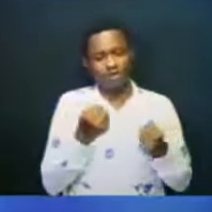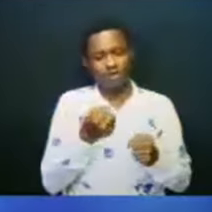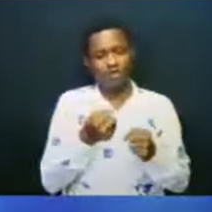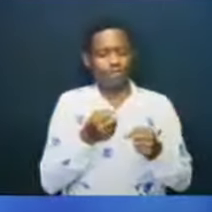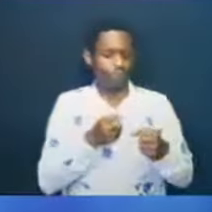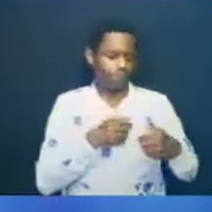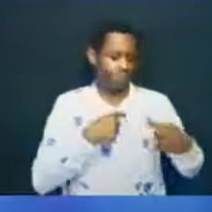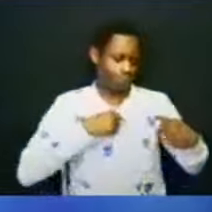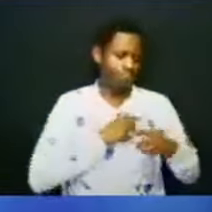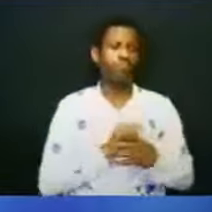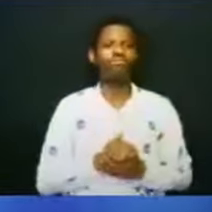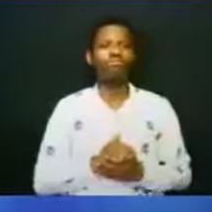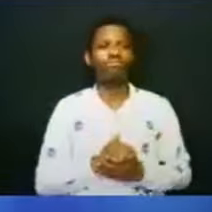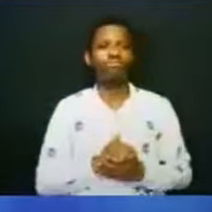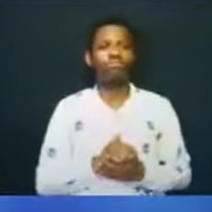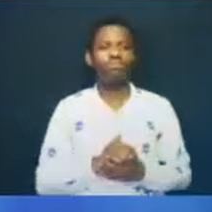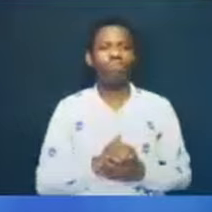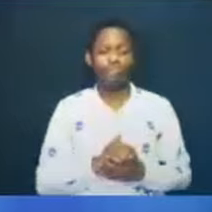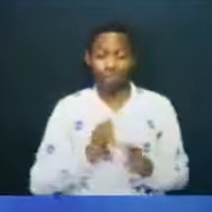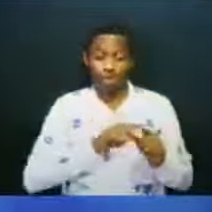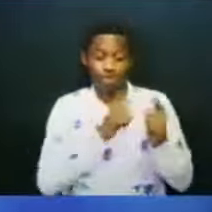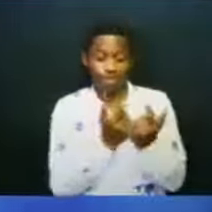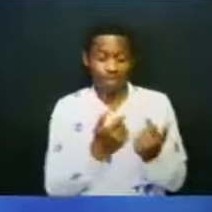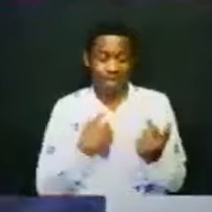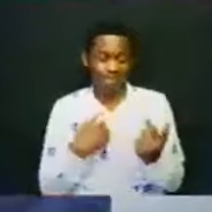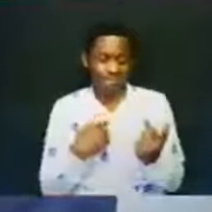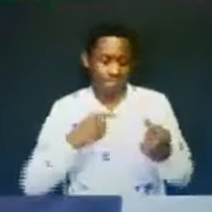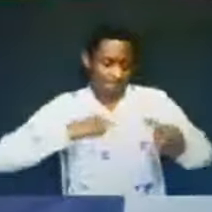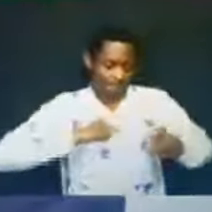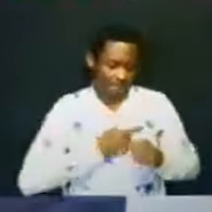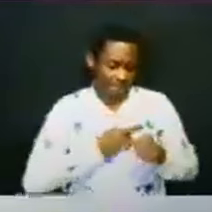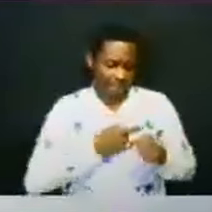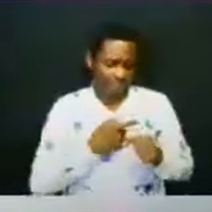See, bitter people, they quell into their shells.